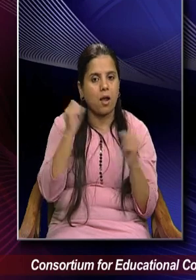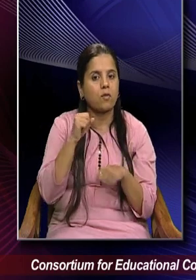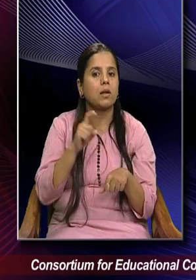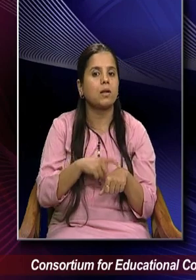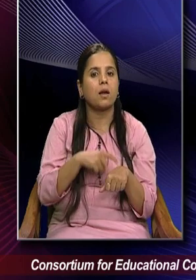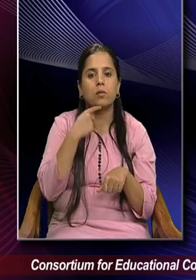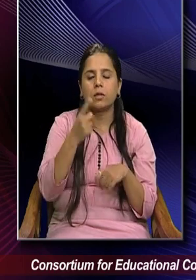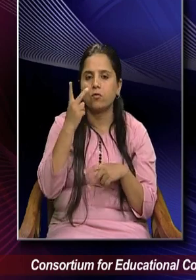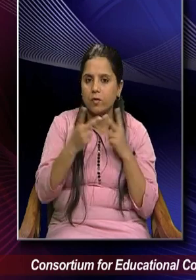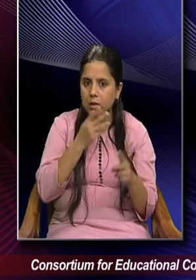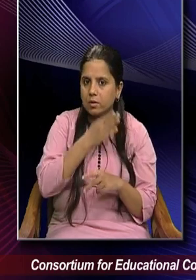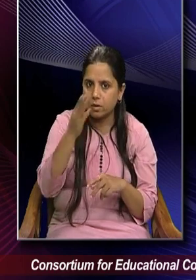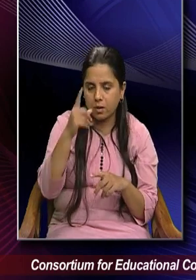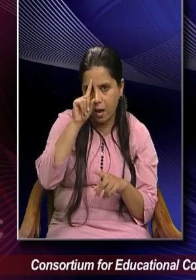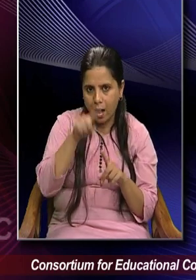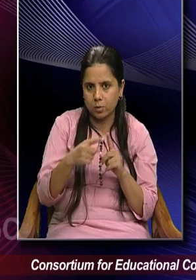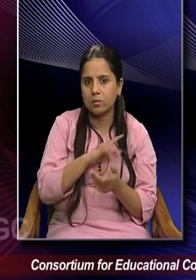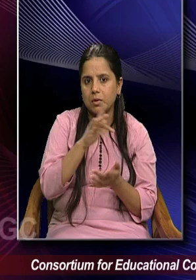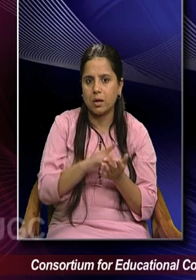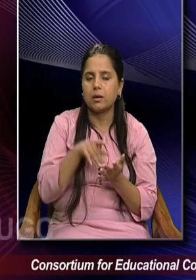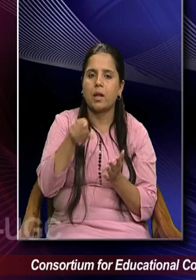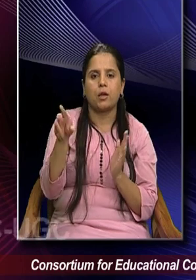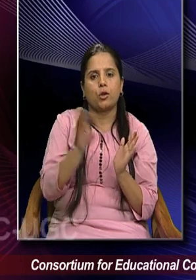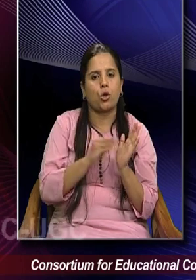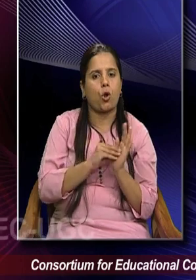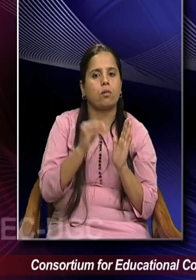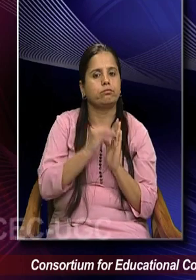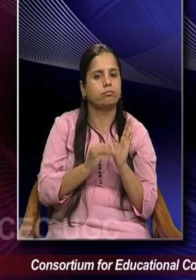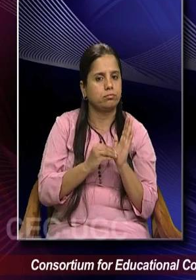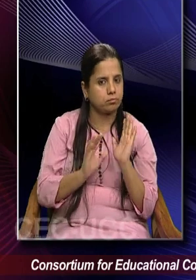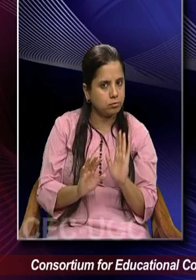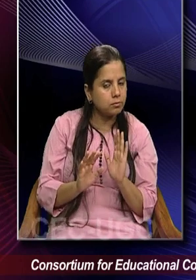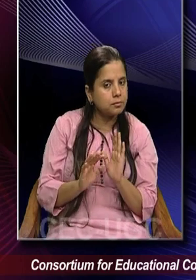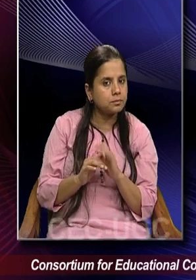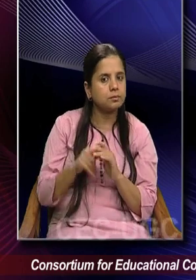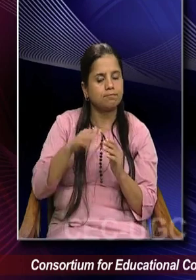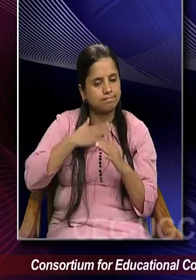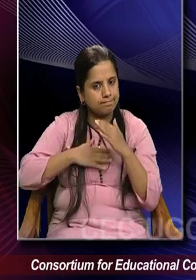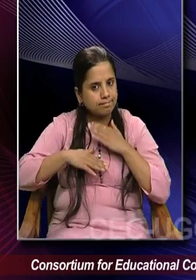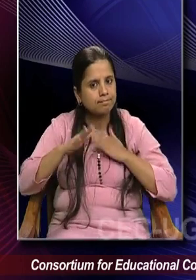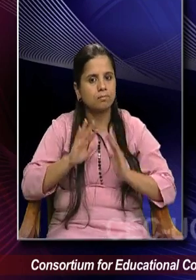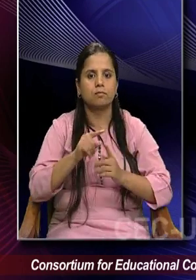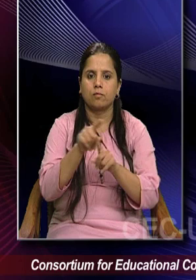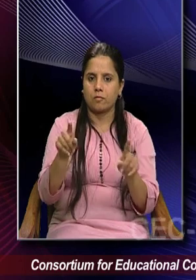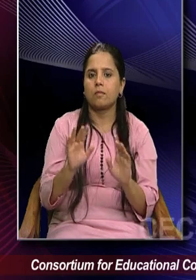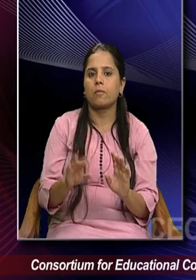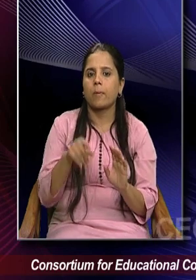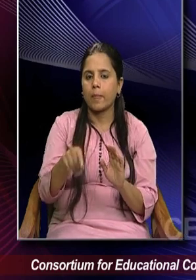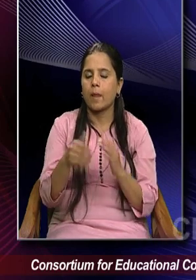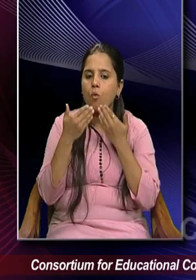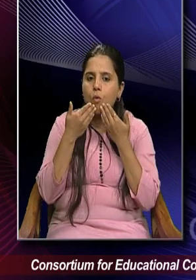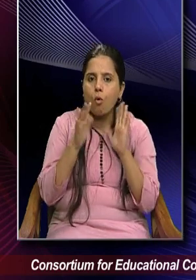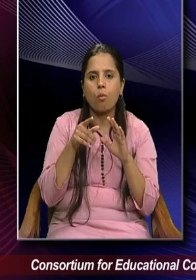visit to expert place and record them. So, be patient, and